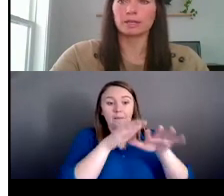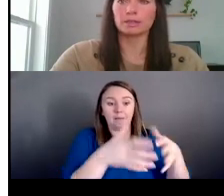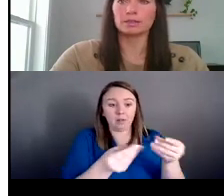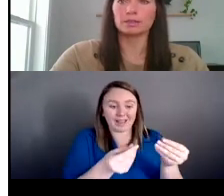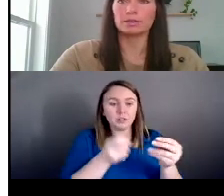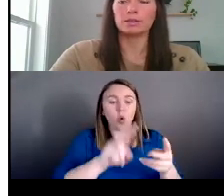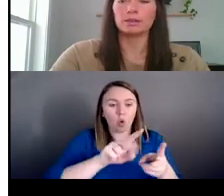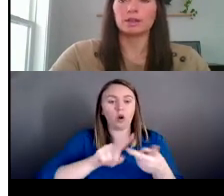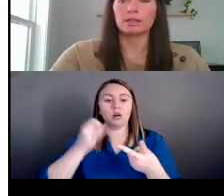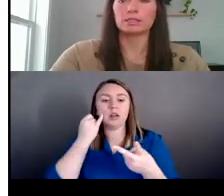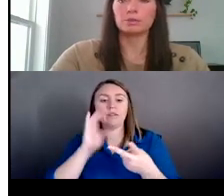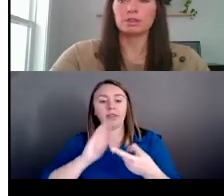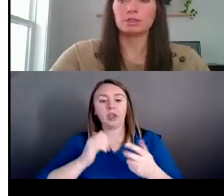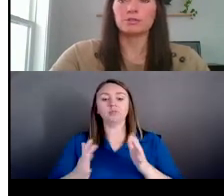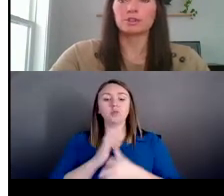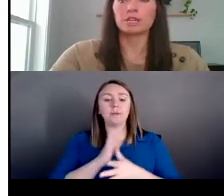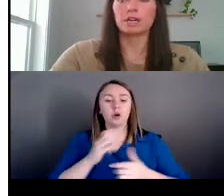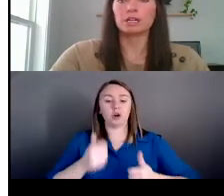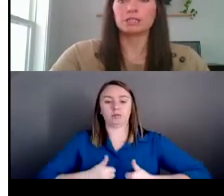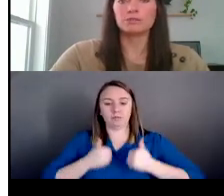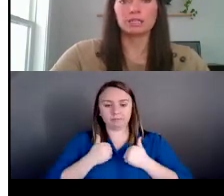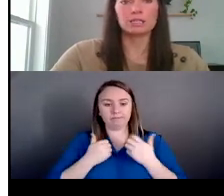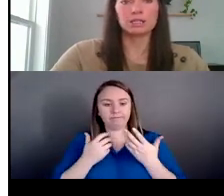tribal land. Similarly, for the